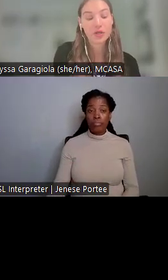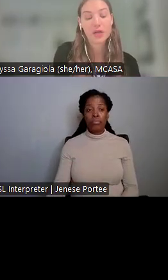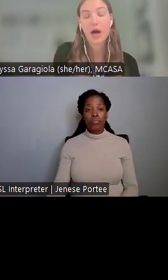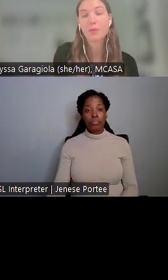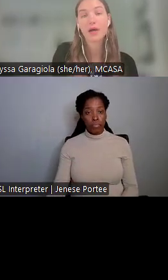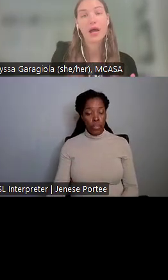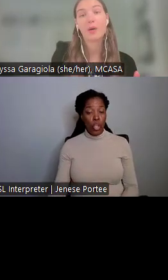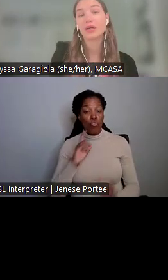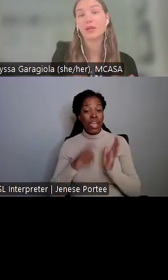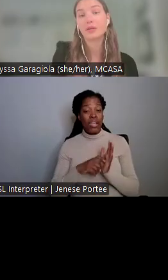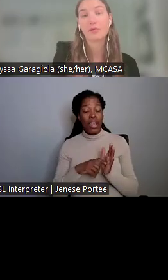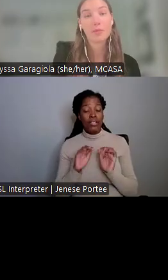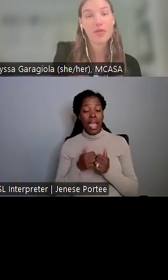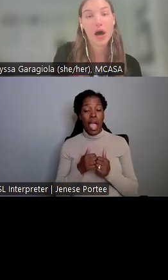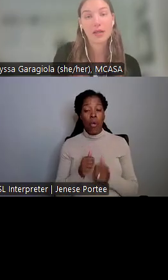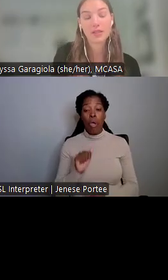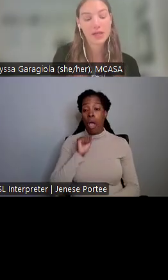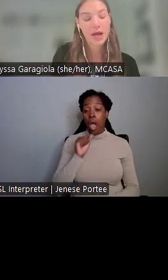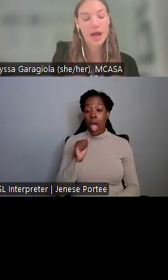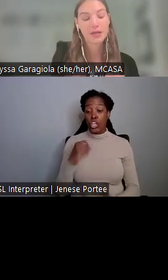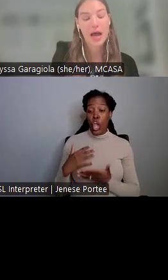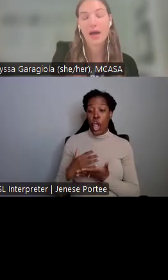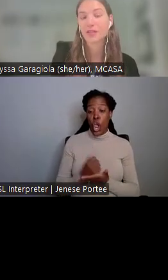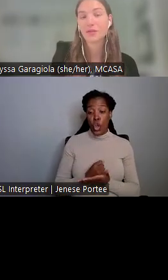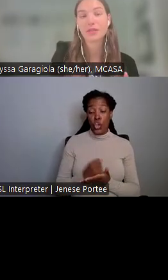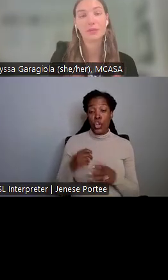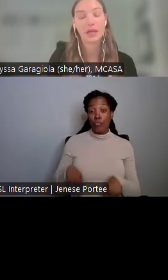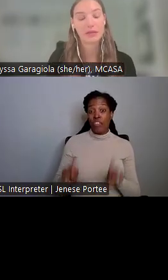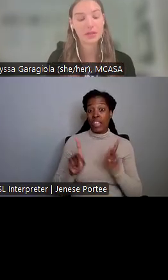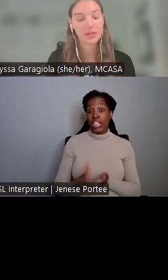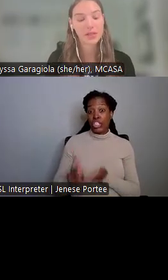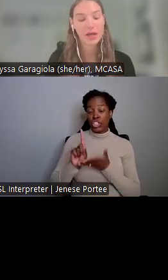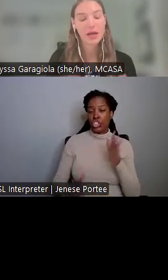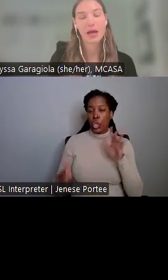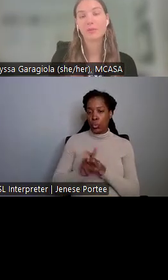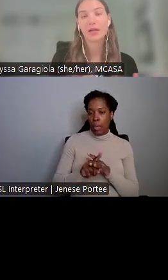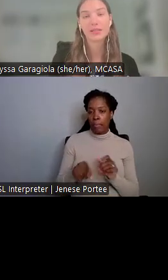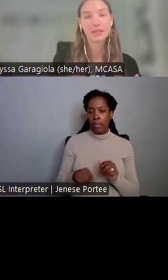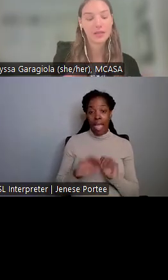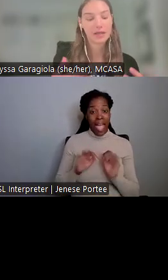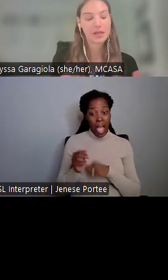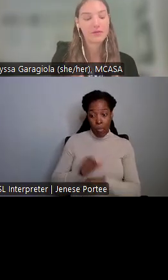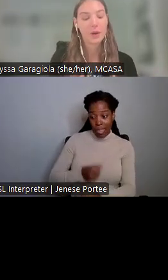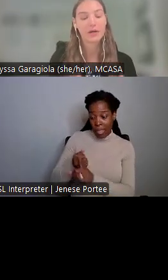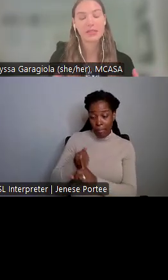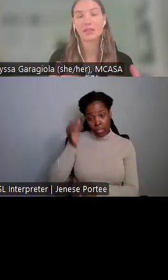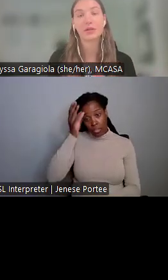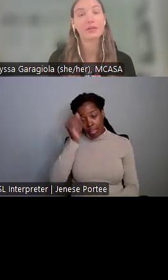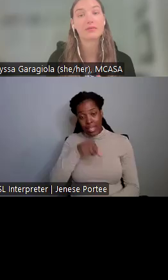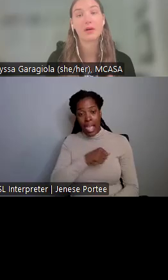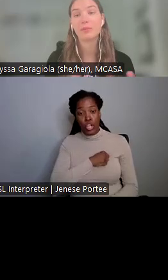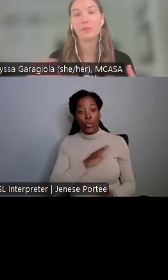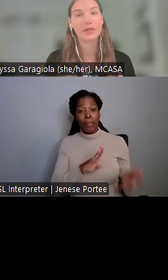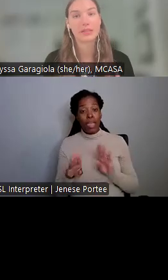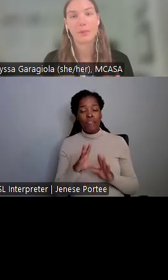privilege shows up, how it can inform thoughts and attitudes and behaviors, and practicing that self-awareness and